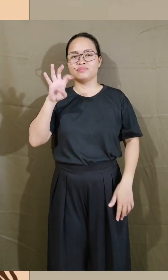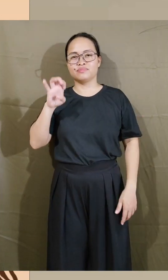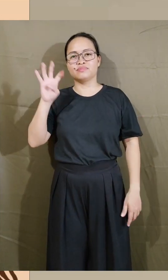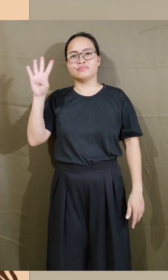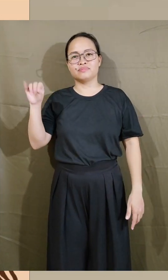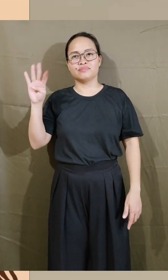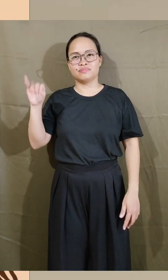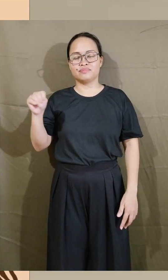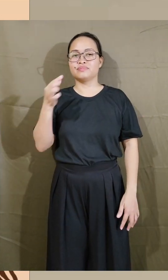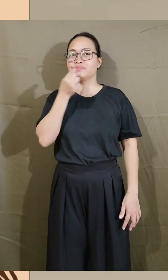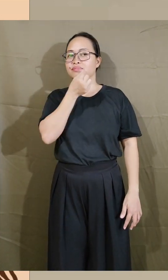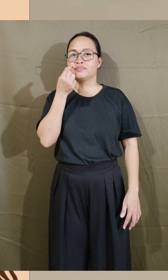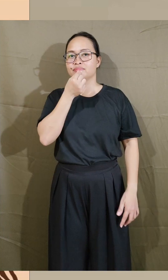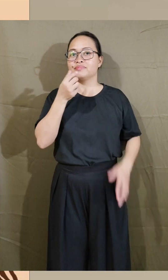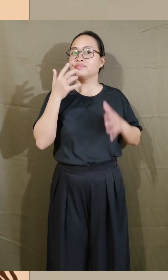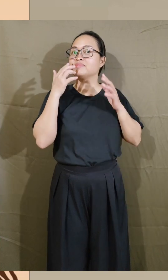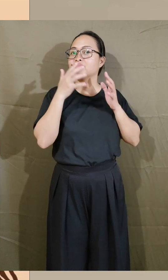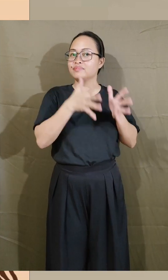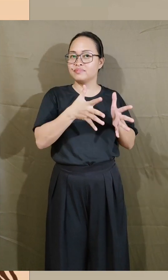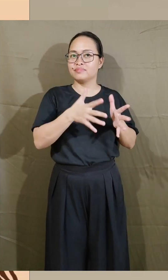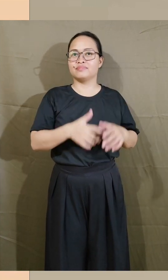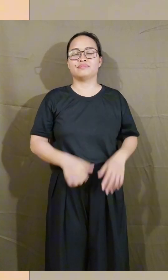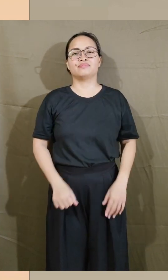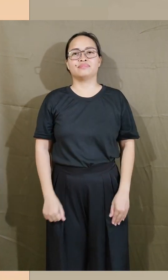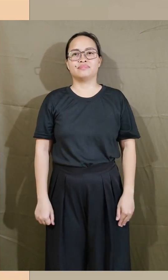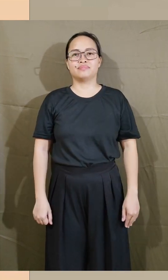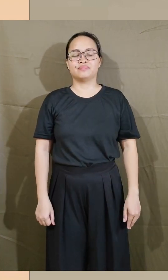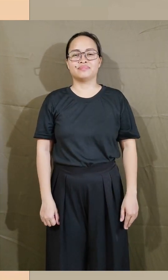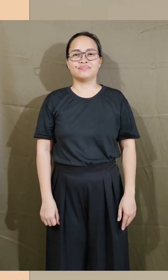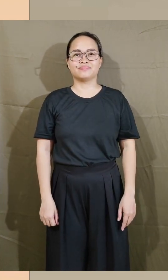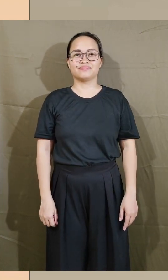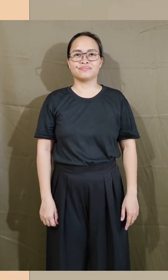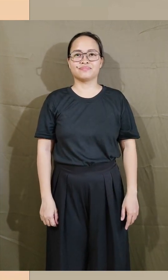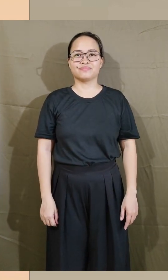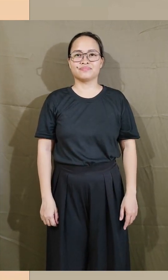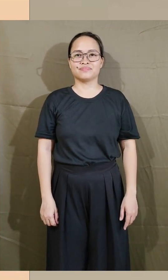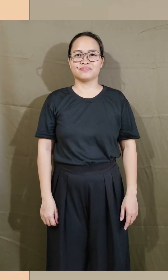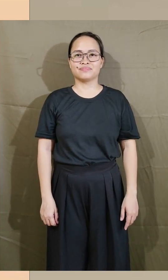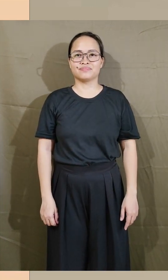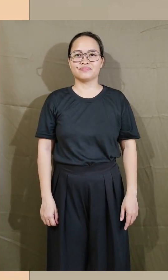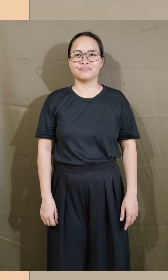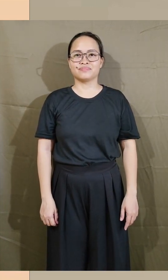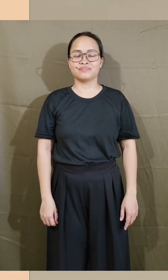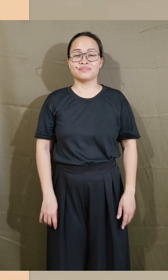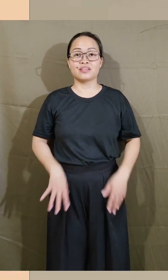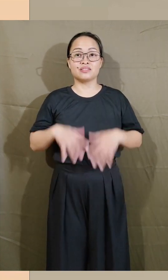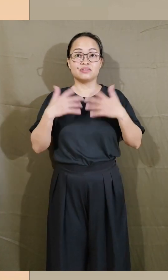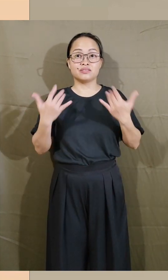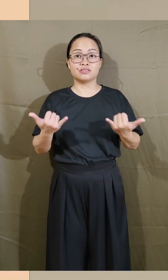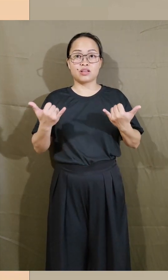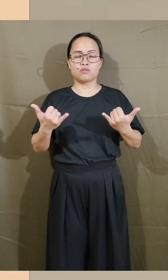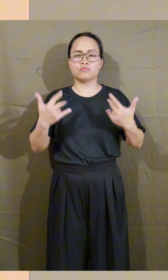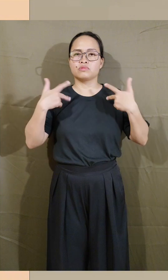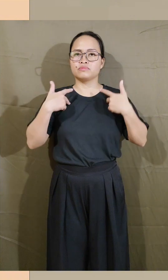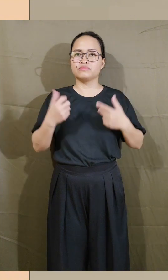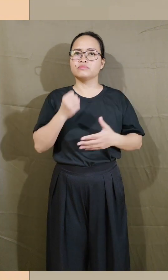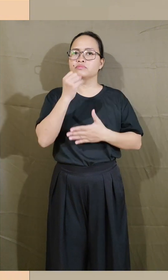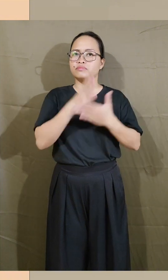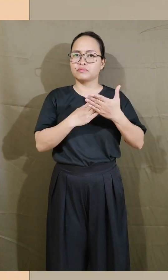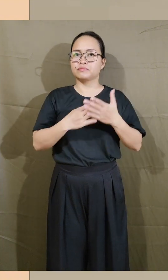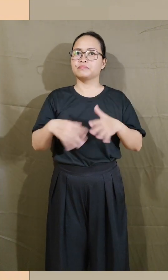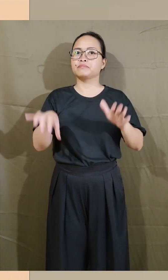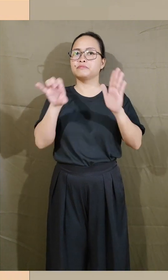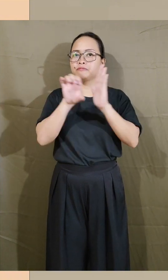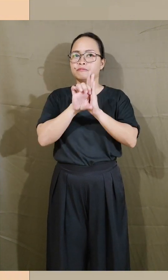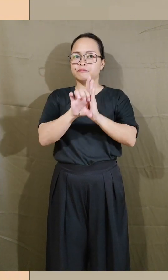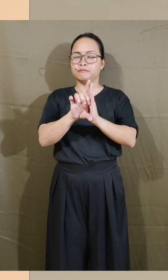were 414 lipsticks left. Now we have some examples in which we